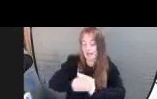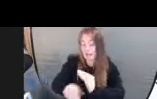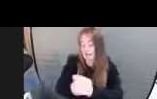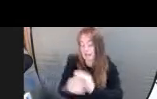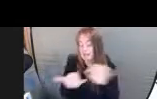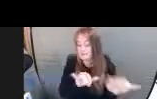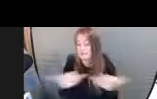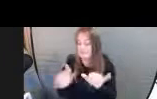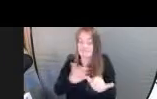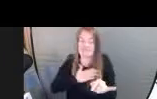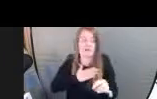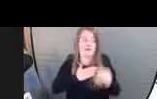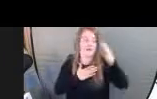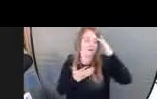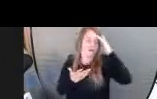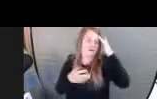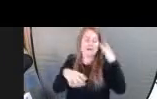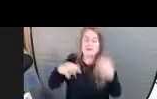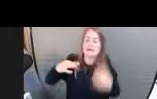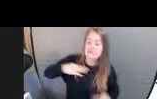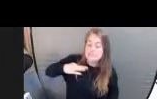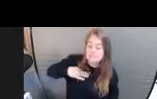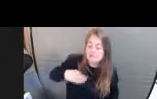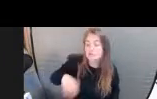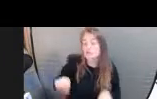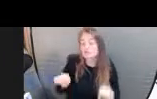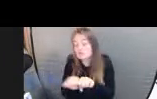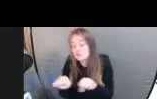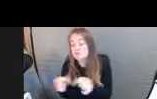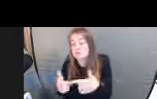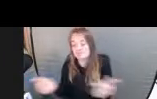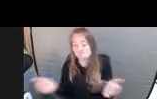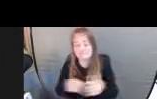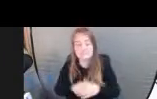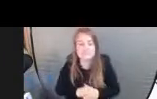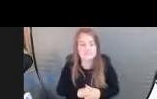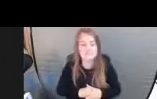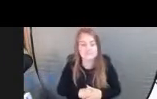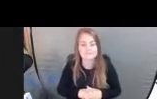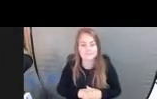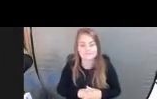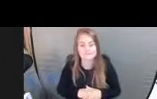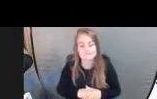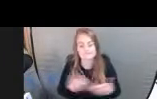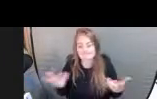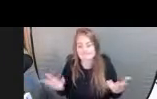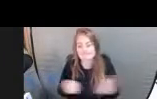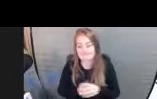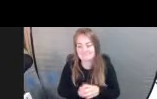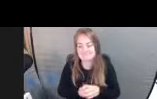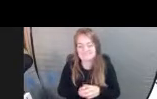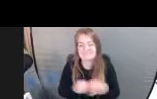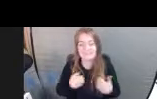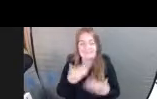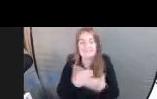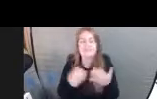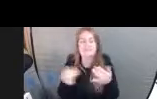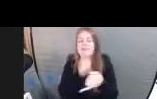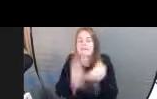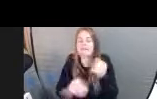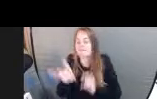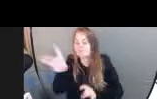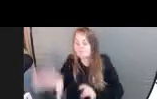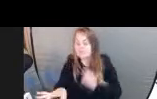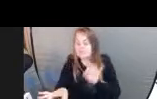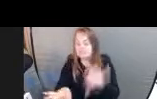way as I would accessorize a t-shirt or shoes or things of this nature, right? So here's some final tips here. When interacting